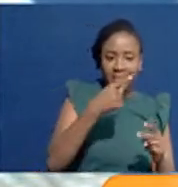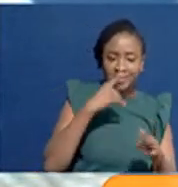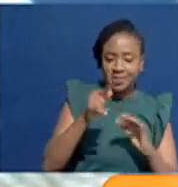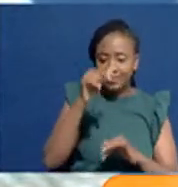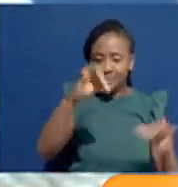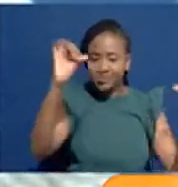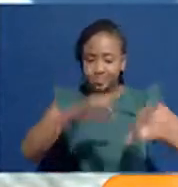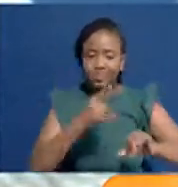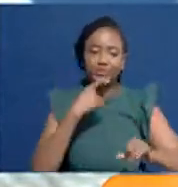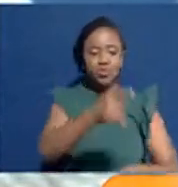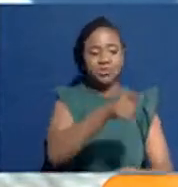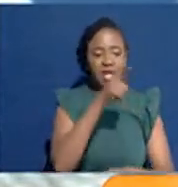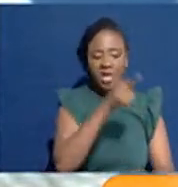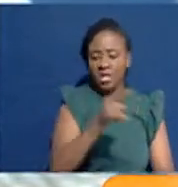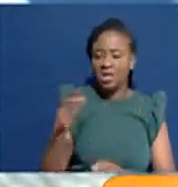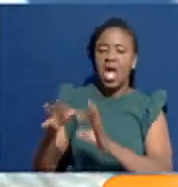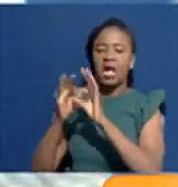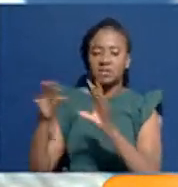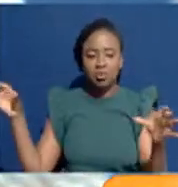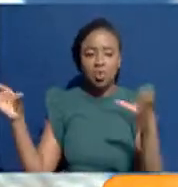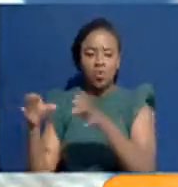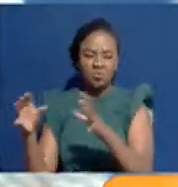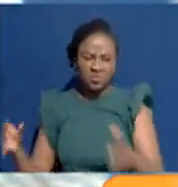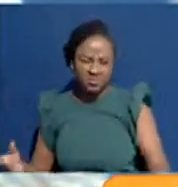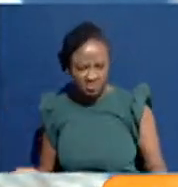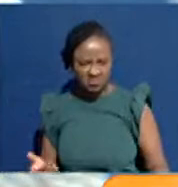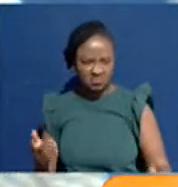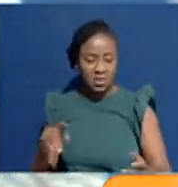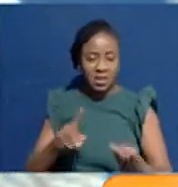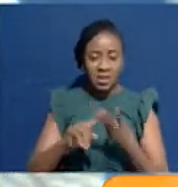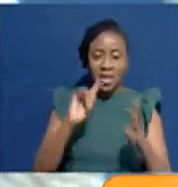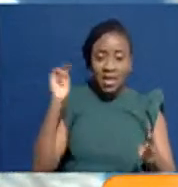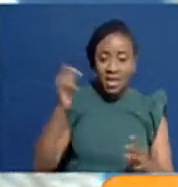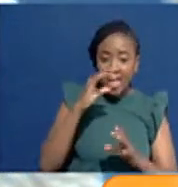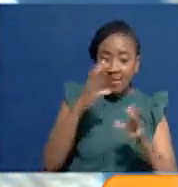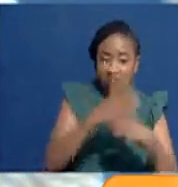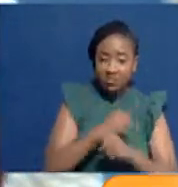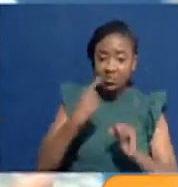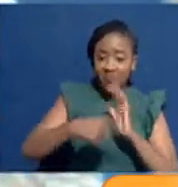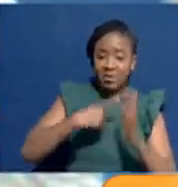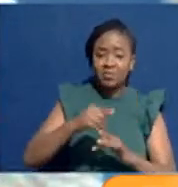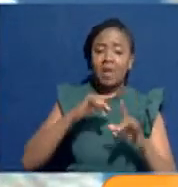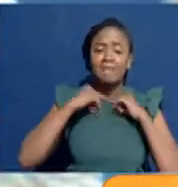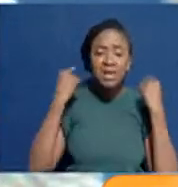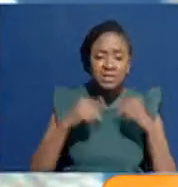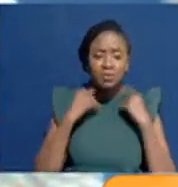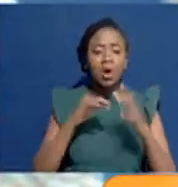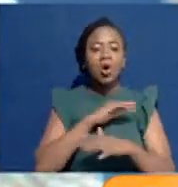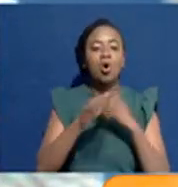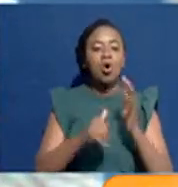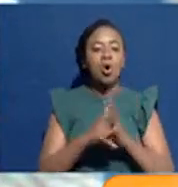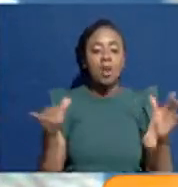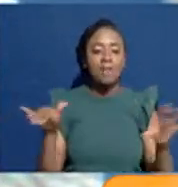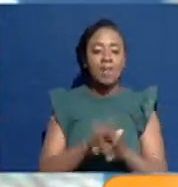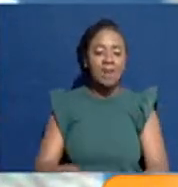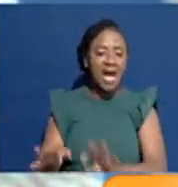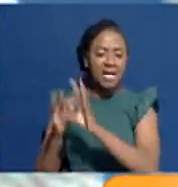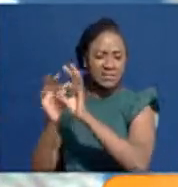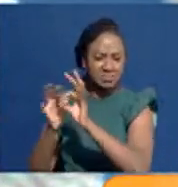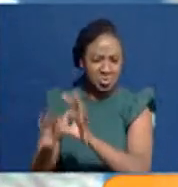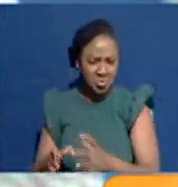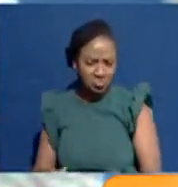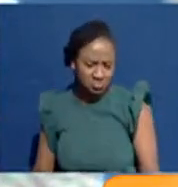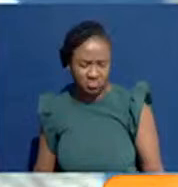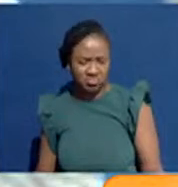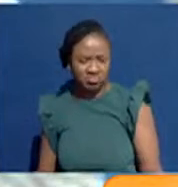tank the economy, you dismiss him and say they are Azimio. Kenya Association of Manufacturers, the bishops, everyone. You cannot dismiss everyone. As somebody has said